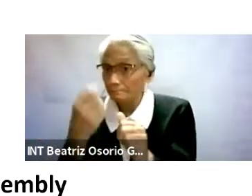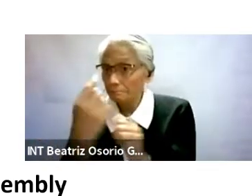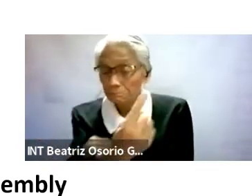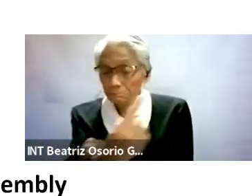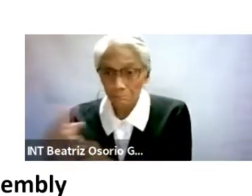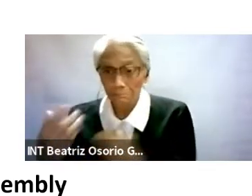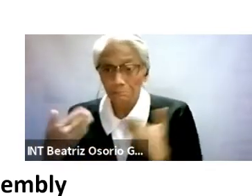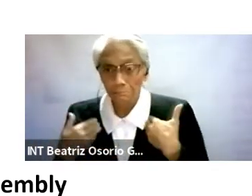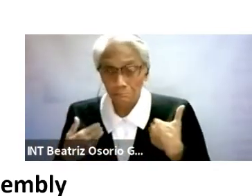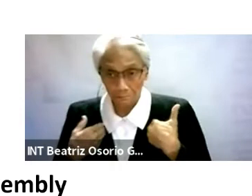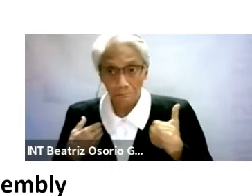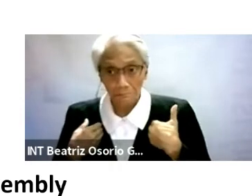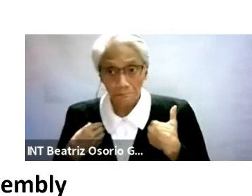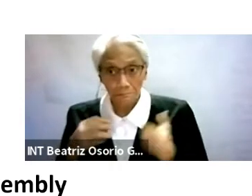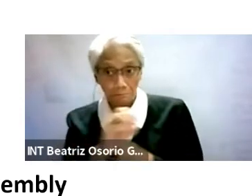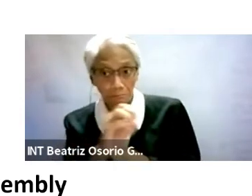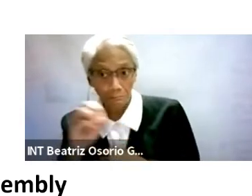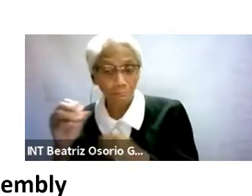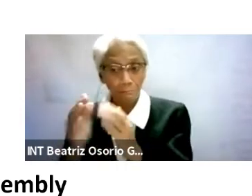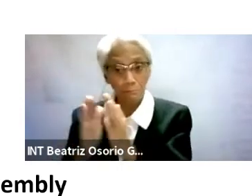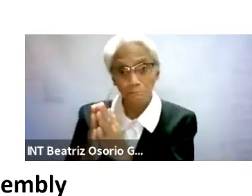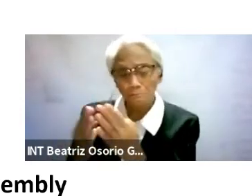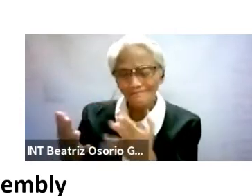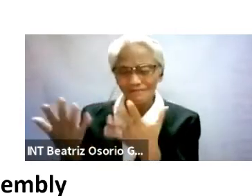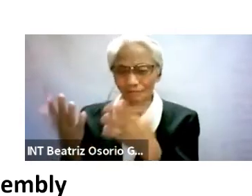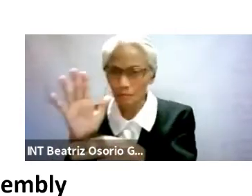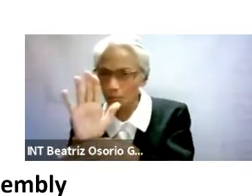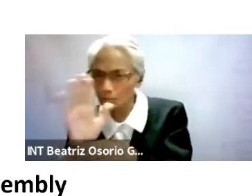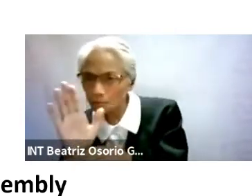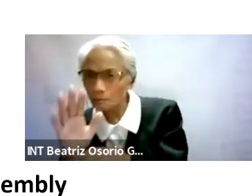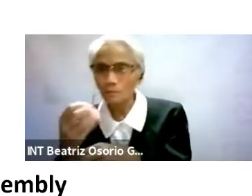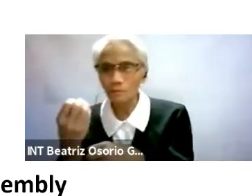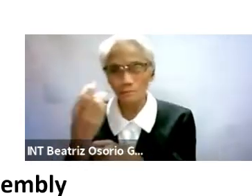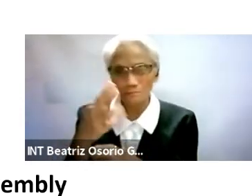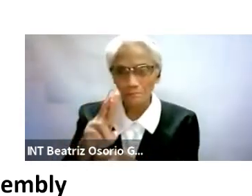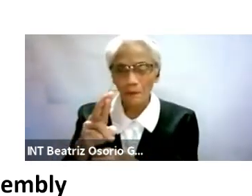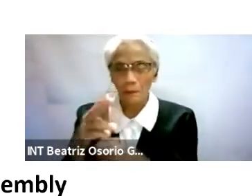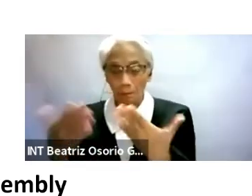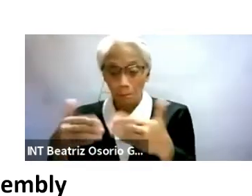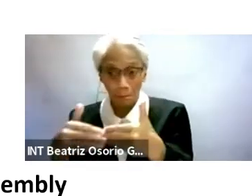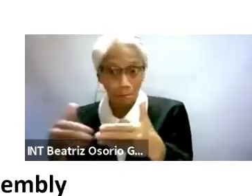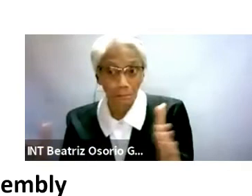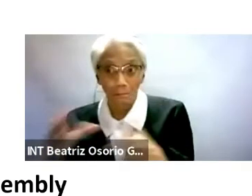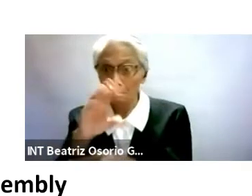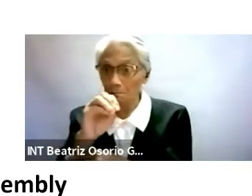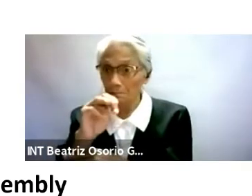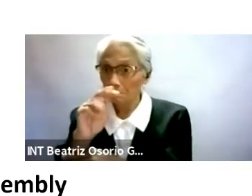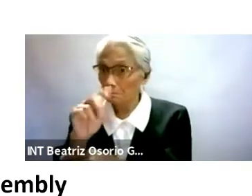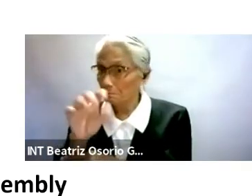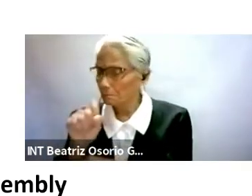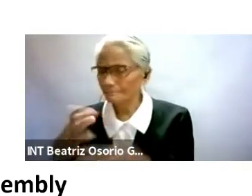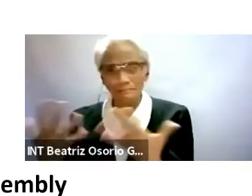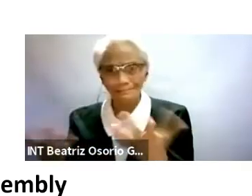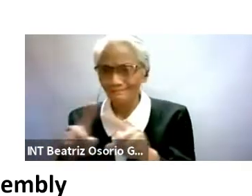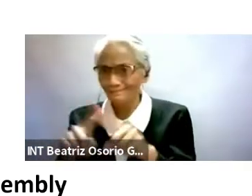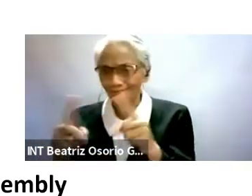favorite passage of a book or a line in a movie or even a passage in a general comment. So my